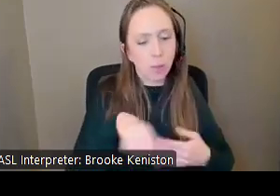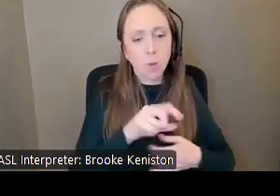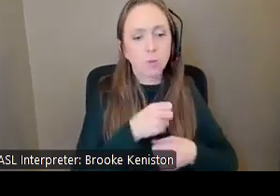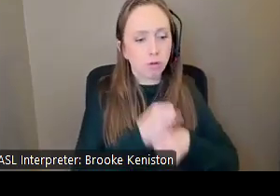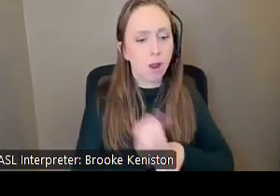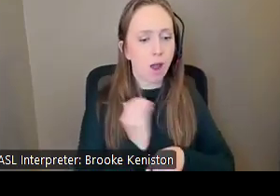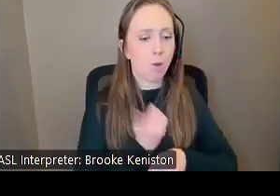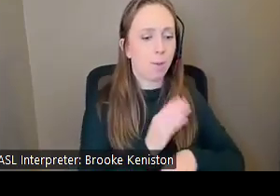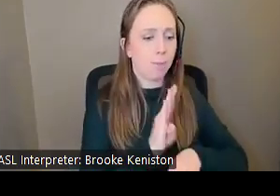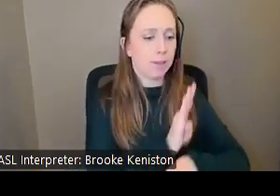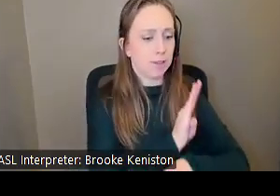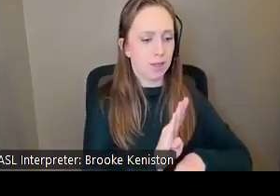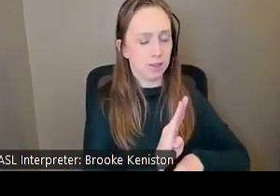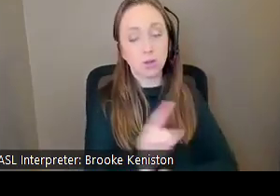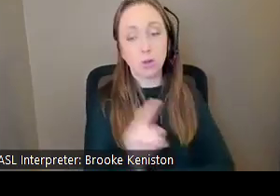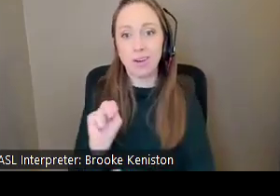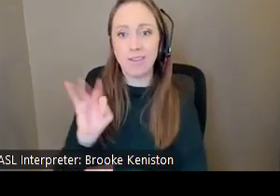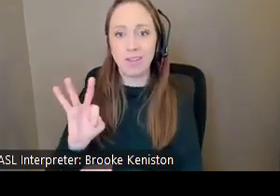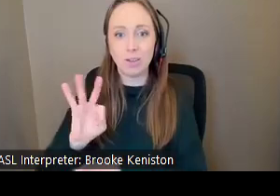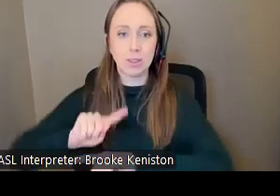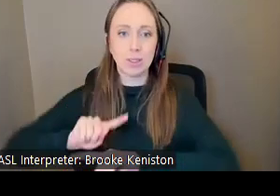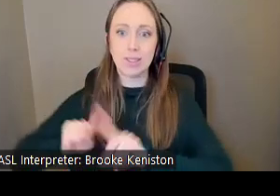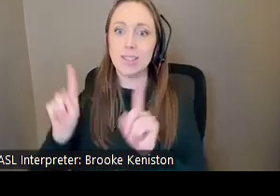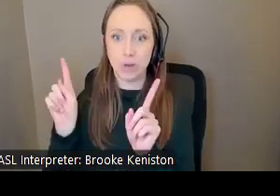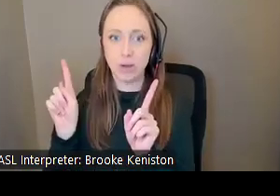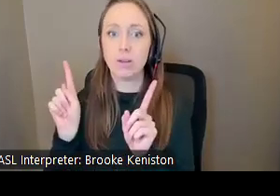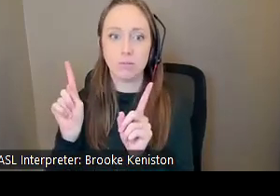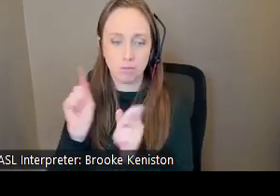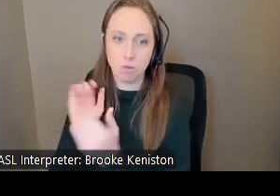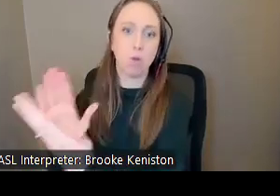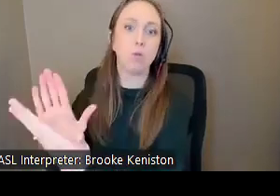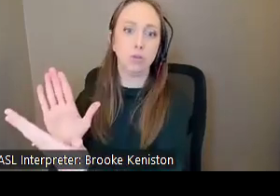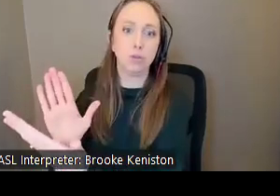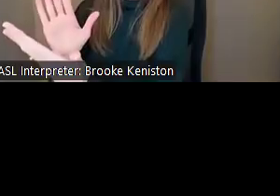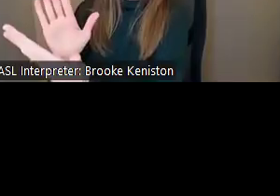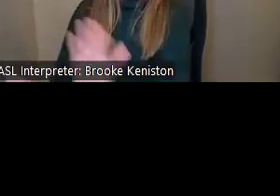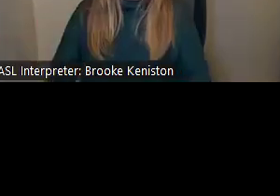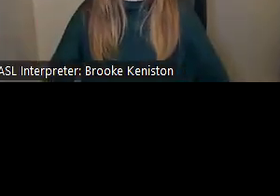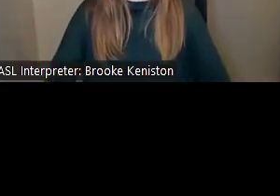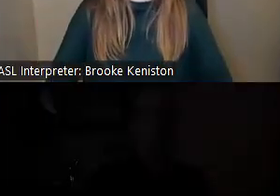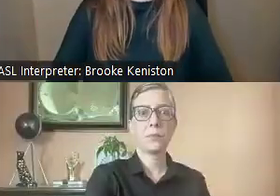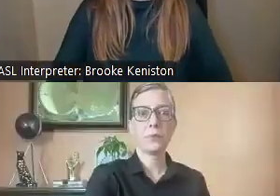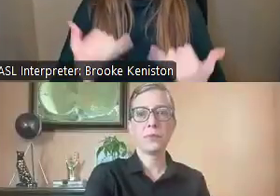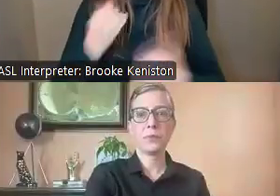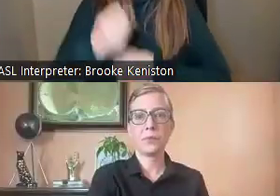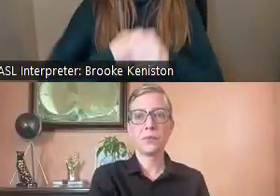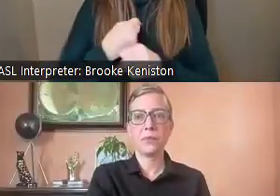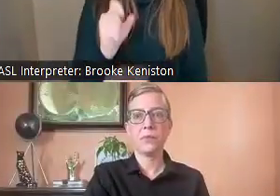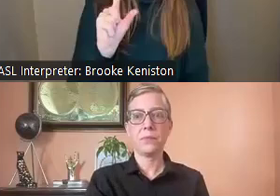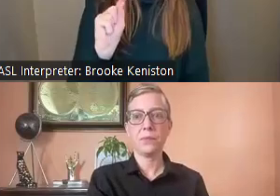where they kind of launched into the stratosphere in a much different way. So 2010, $1.1